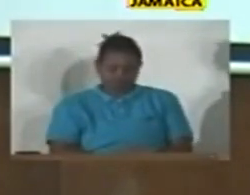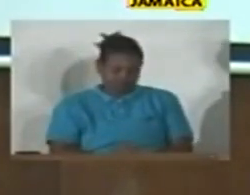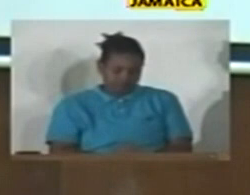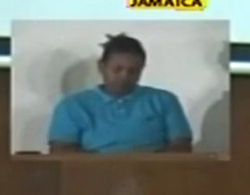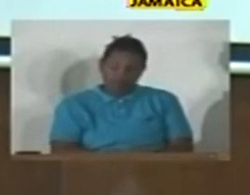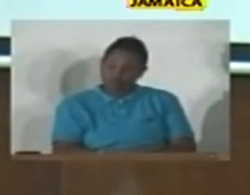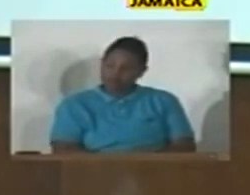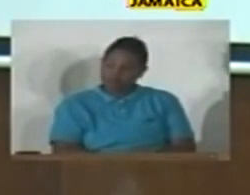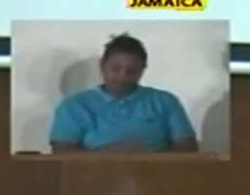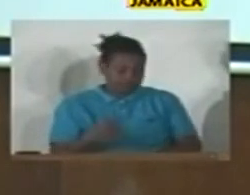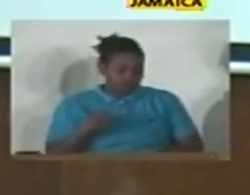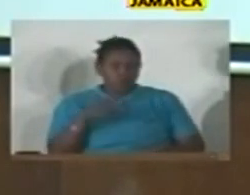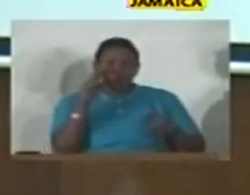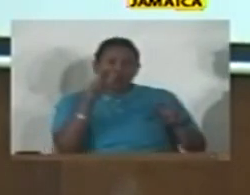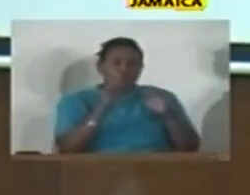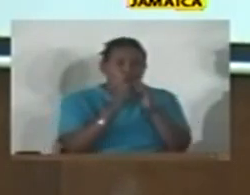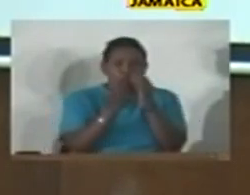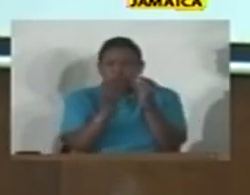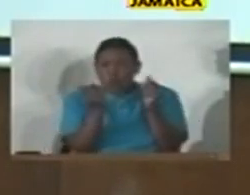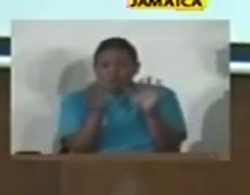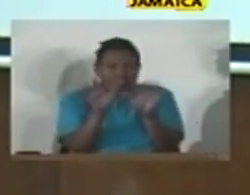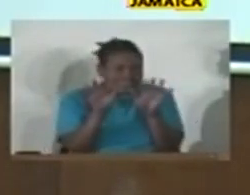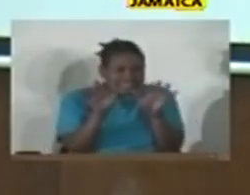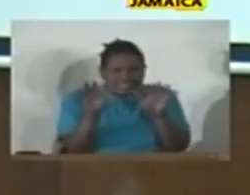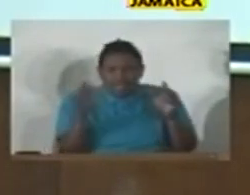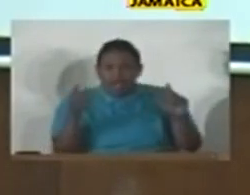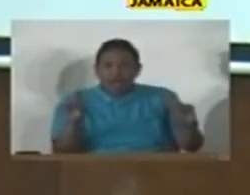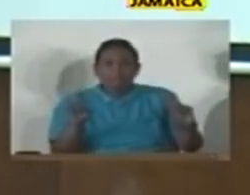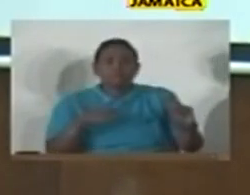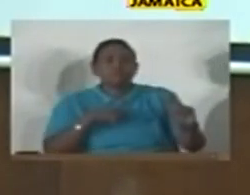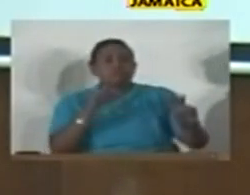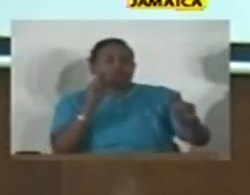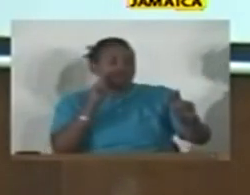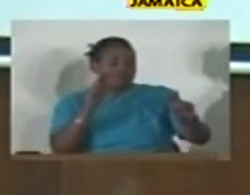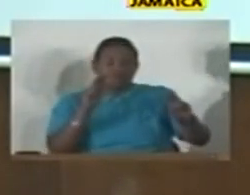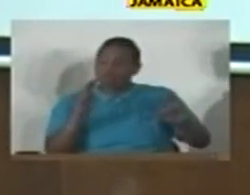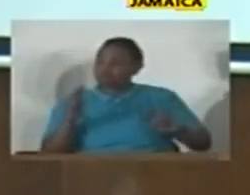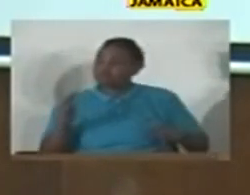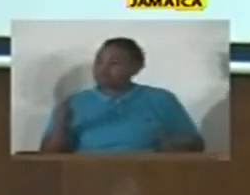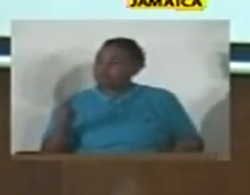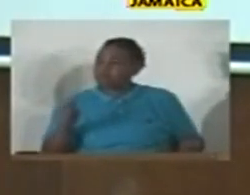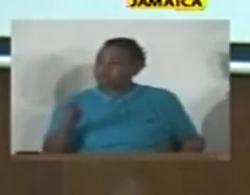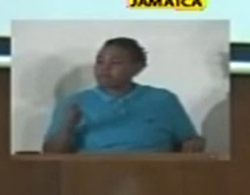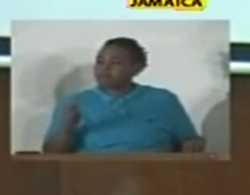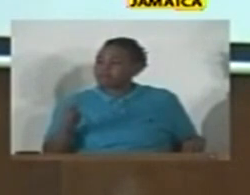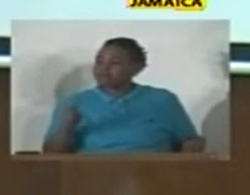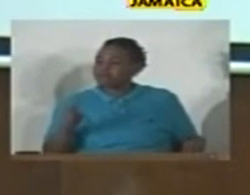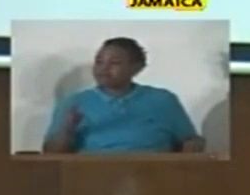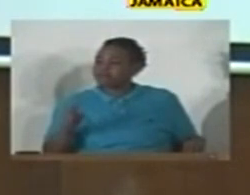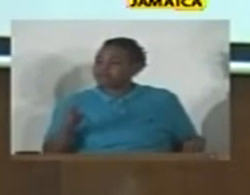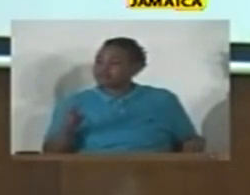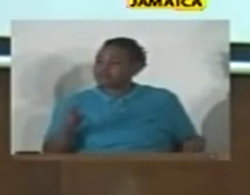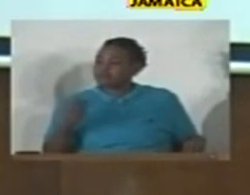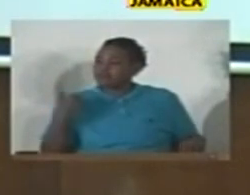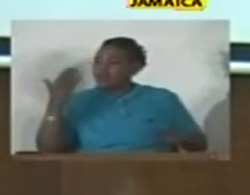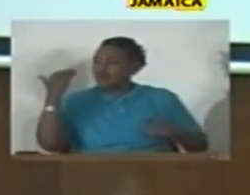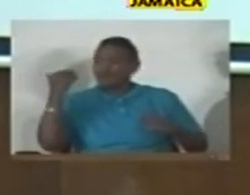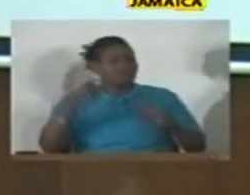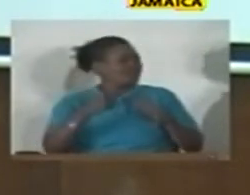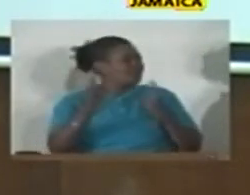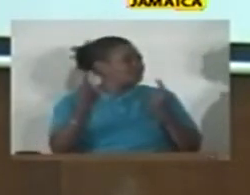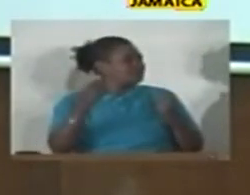matter, Mr. Speaker, and I hope the opposition is not interested. Through